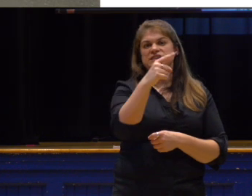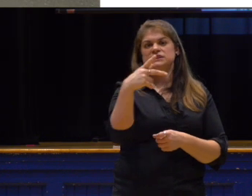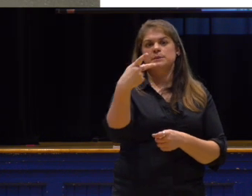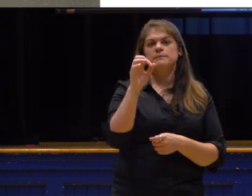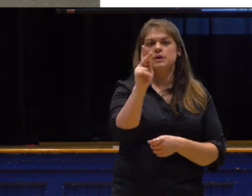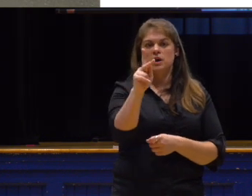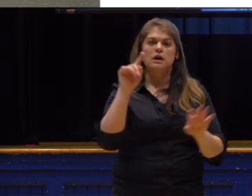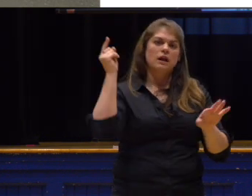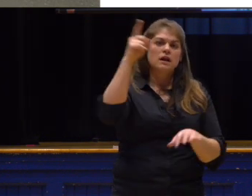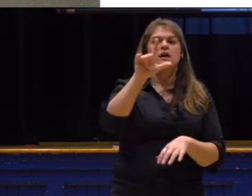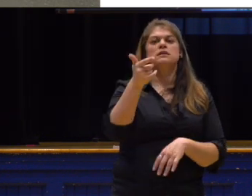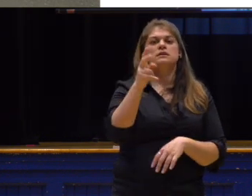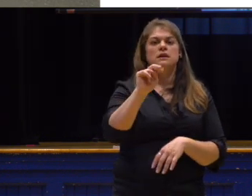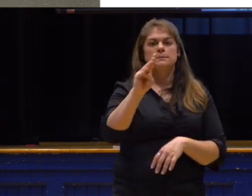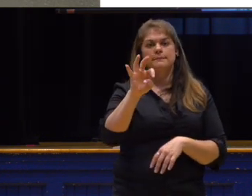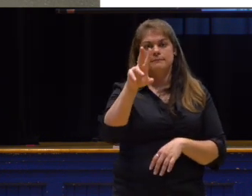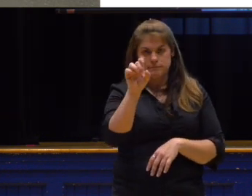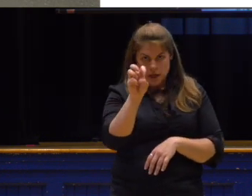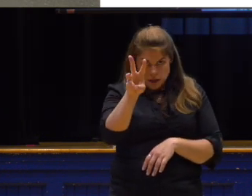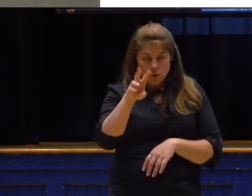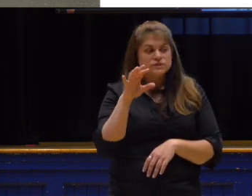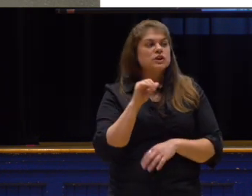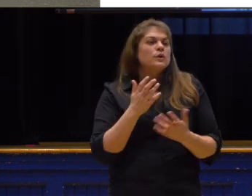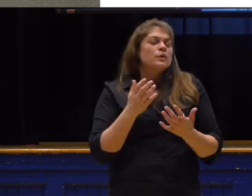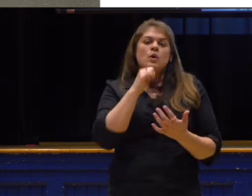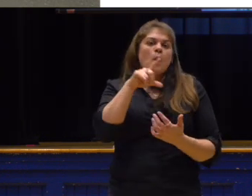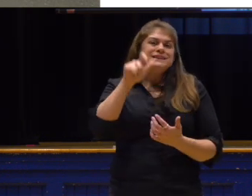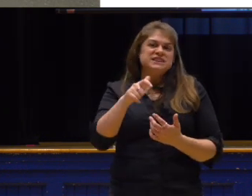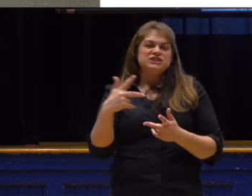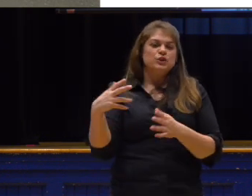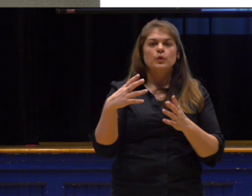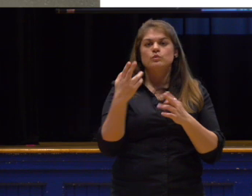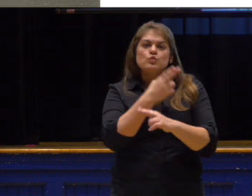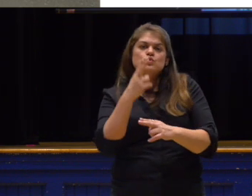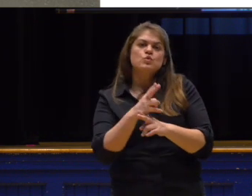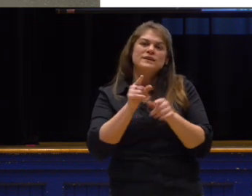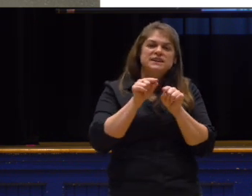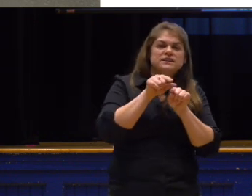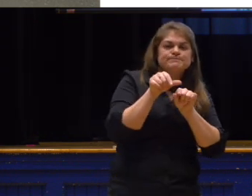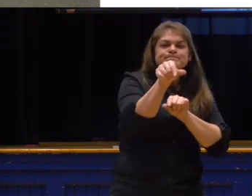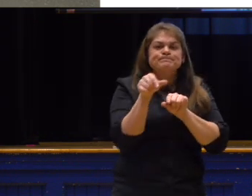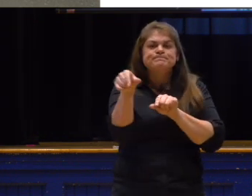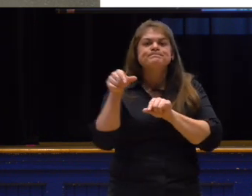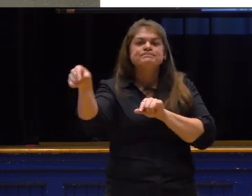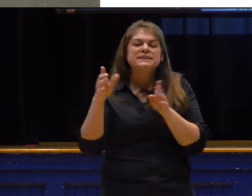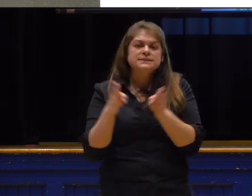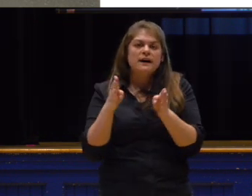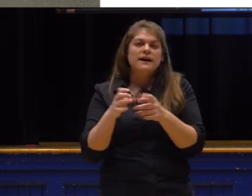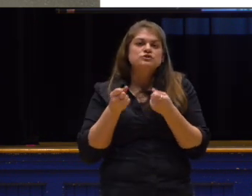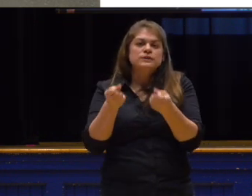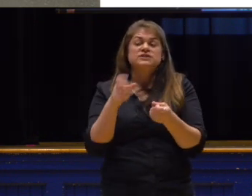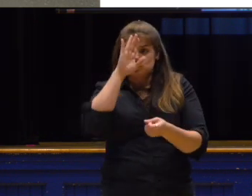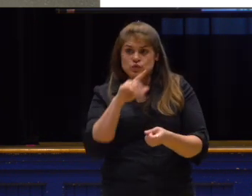to Long Meadow. So again, there's not going to be the need to cut through all those side streets. And for those of you who know, when you're driving in that